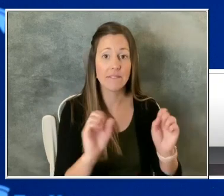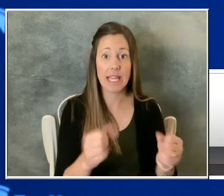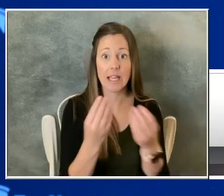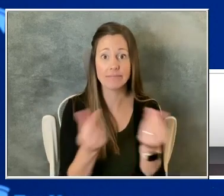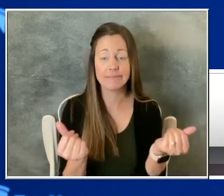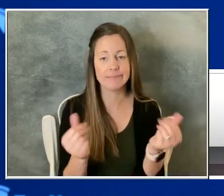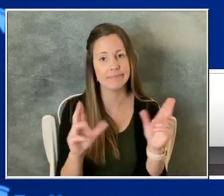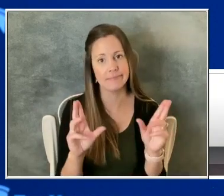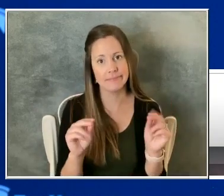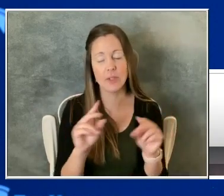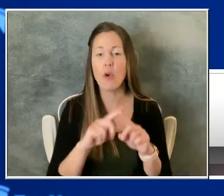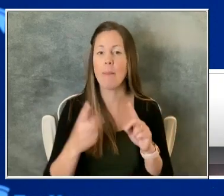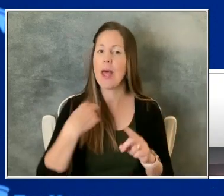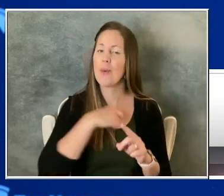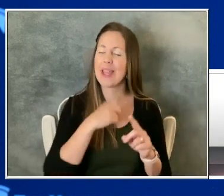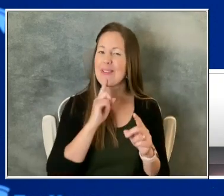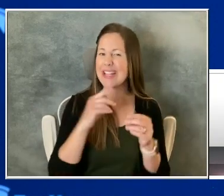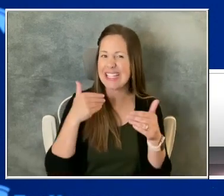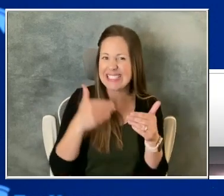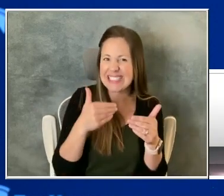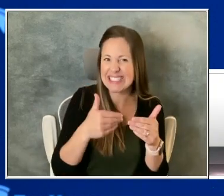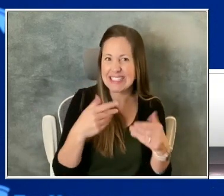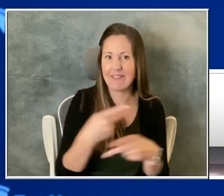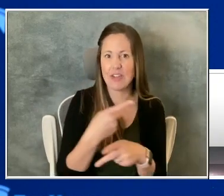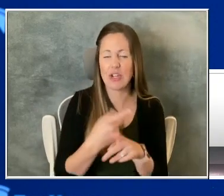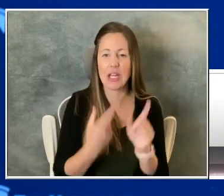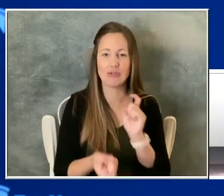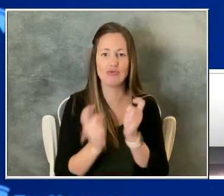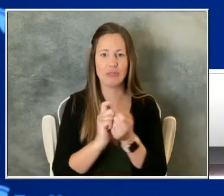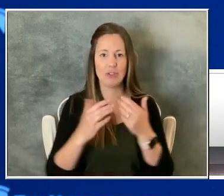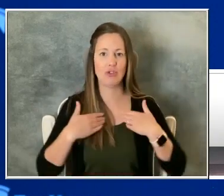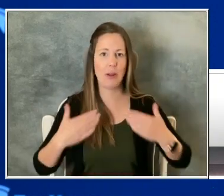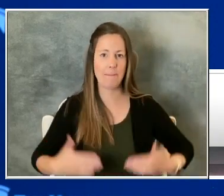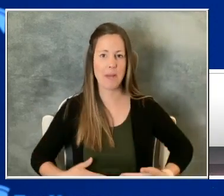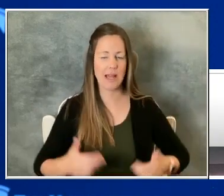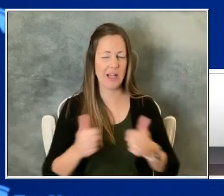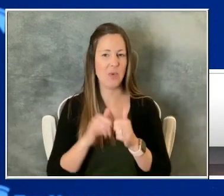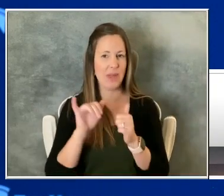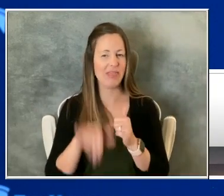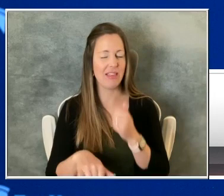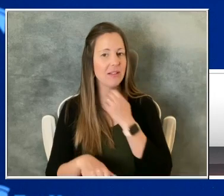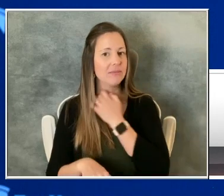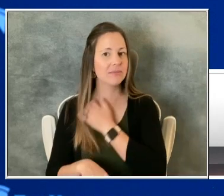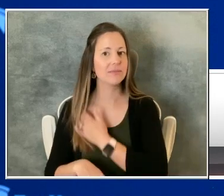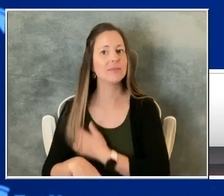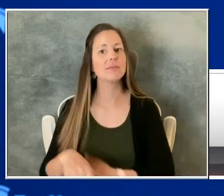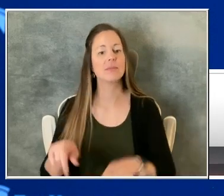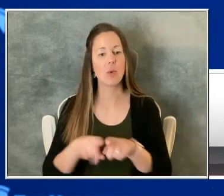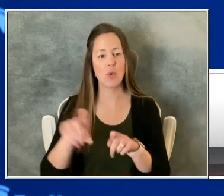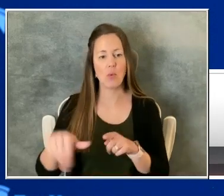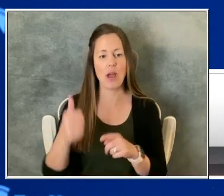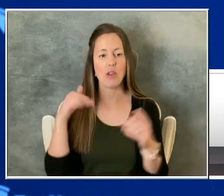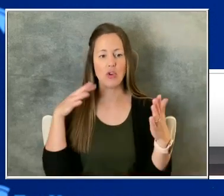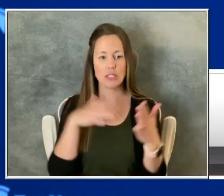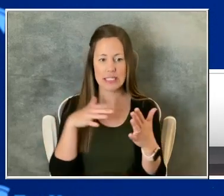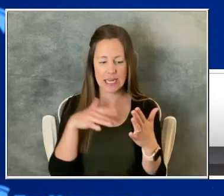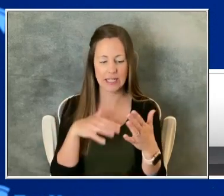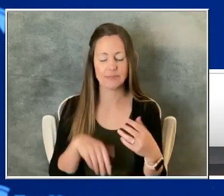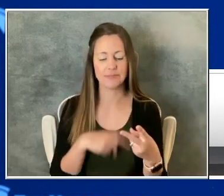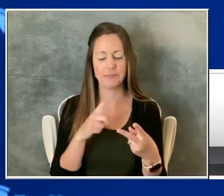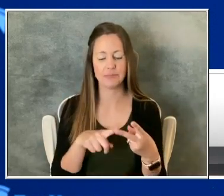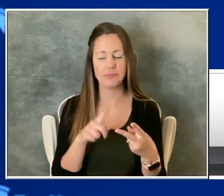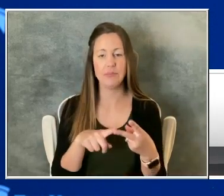to determining changes in our body in that level. The other study published in Lancet looked at people, again,